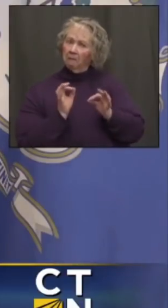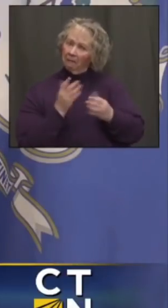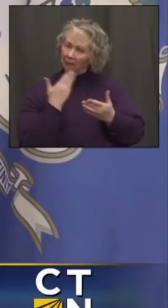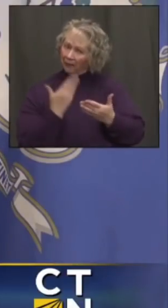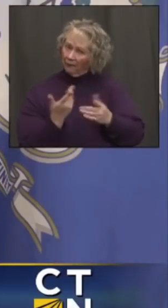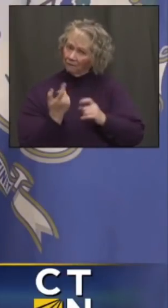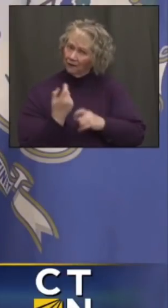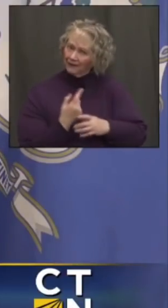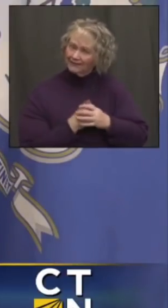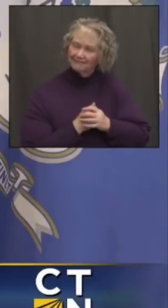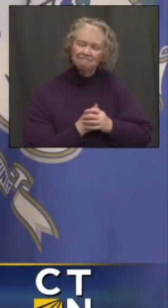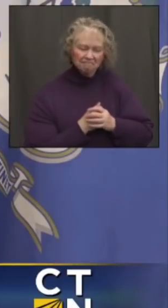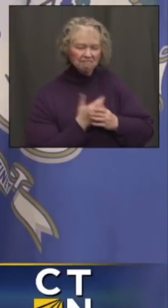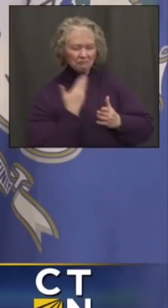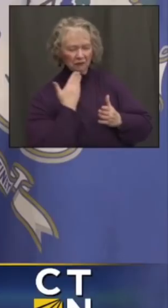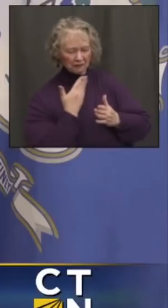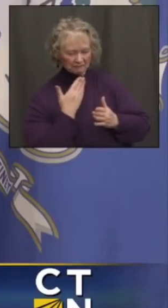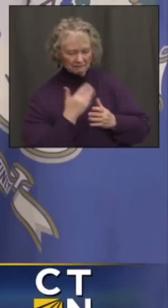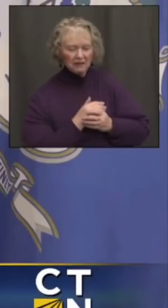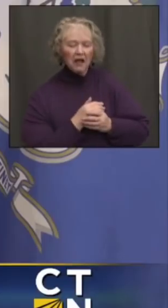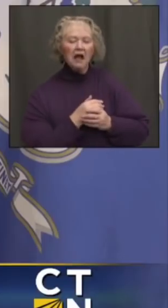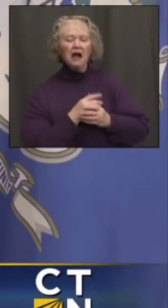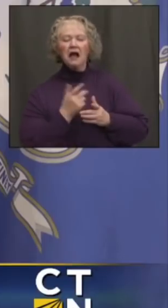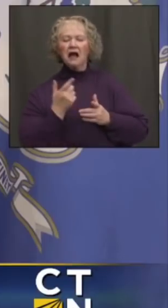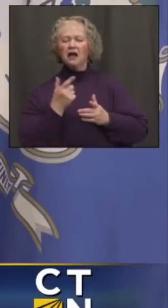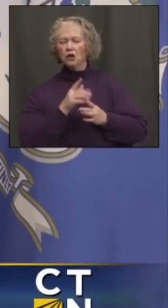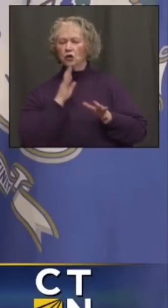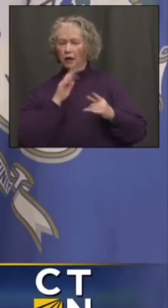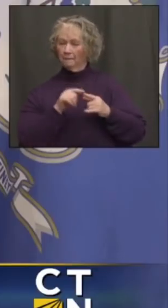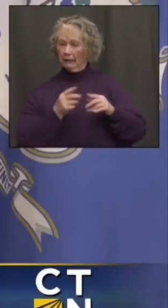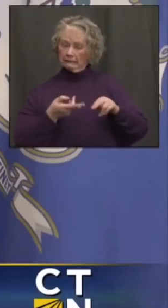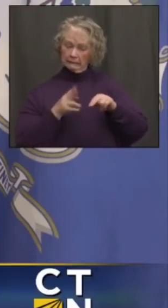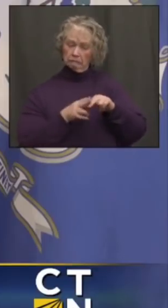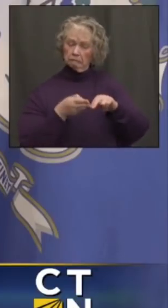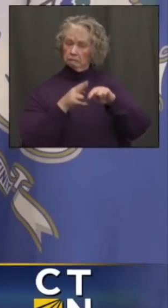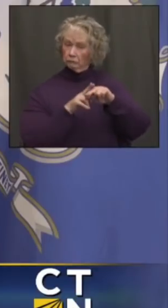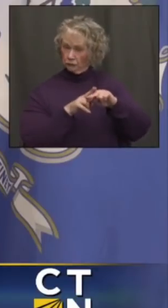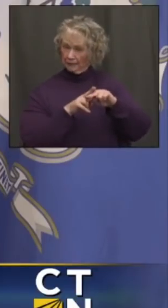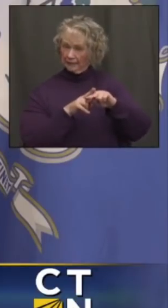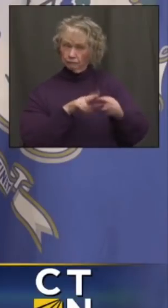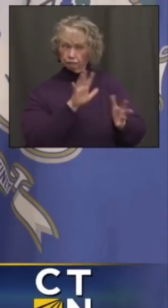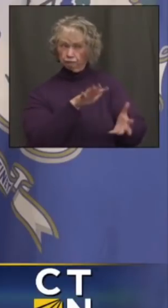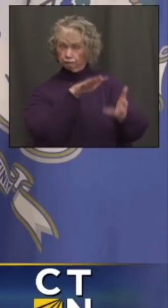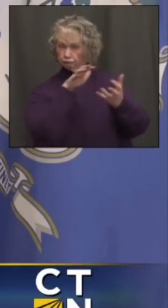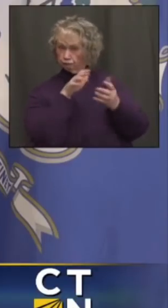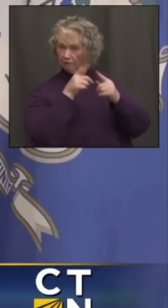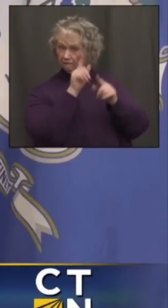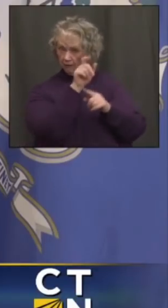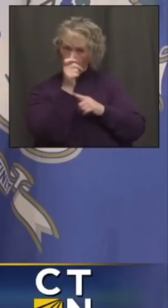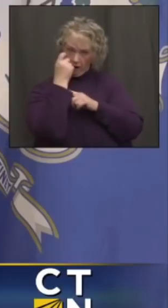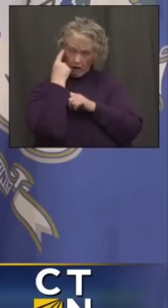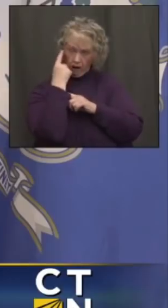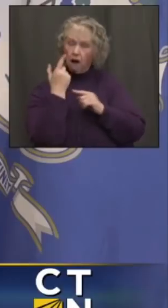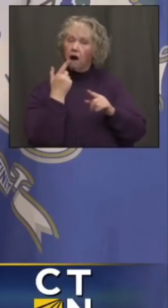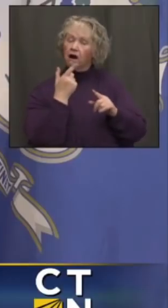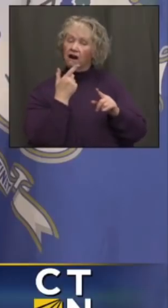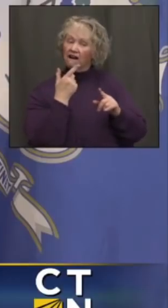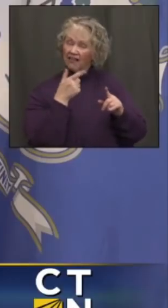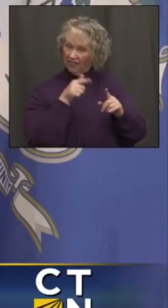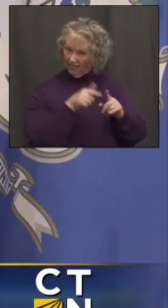No, I haven't. I feel pretty good. They've said, maybe the second vaccine, you'll feel a little more pain in the arm,